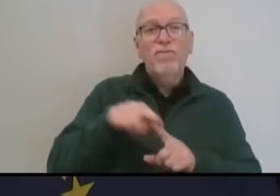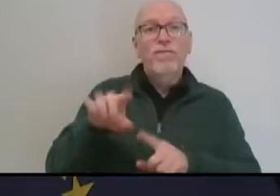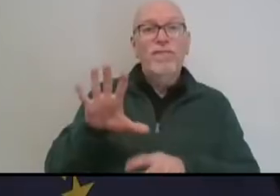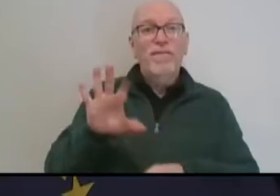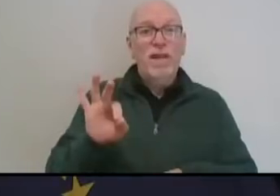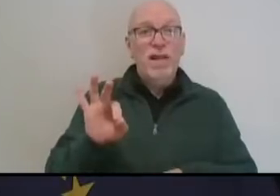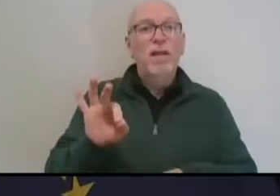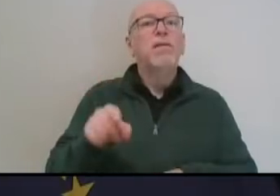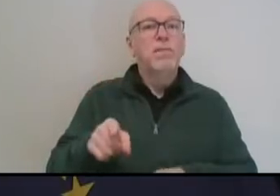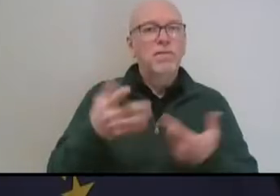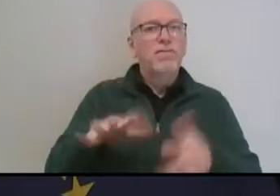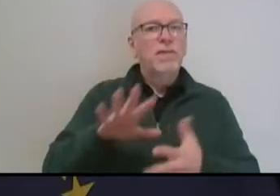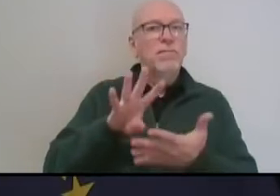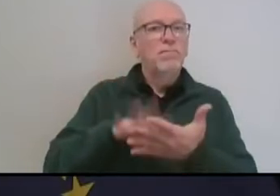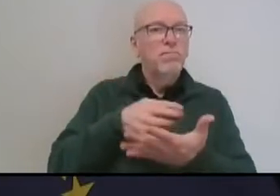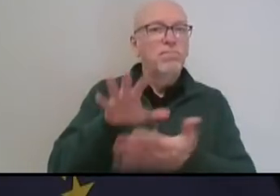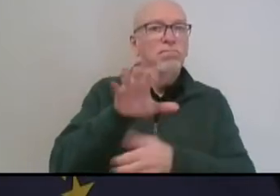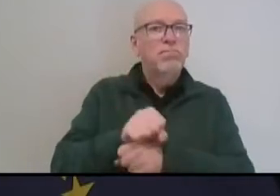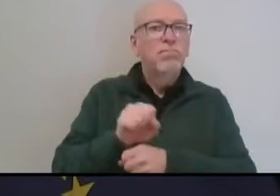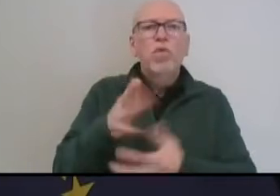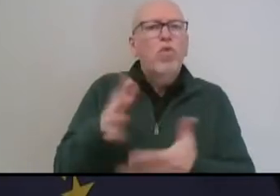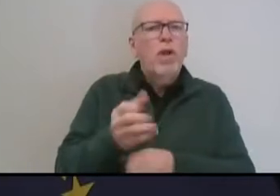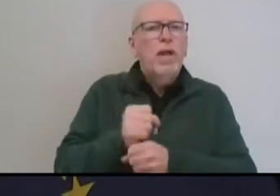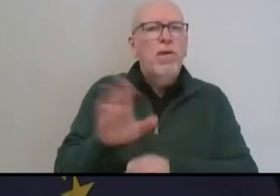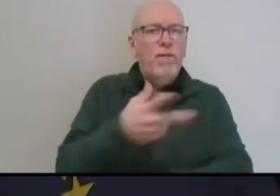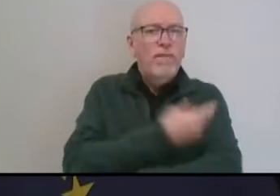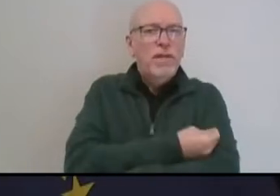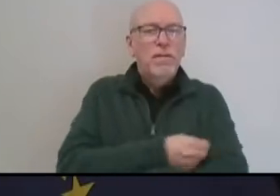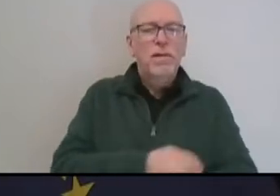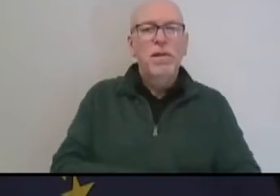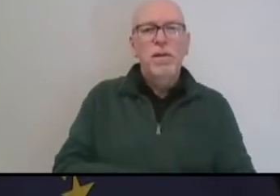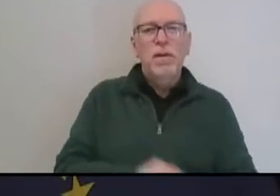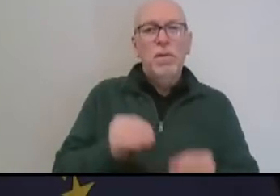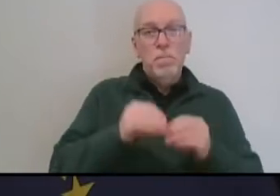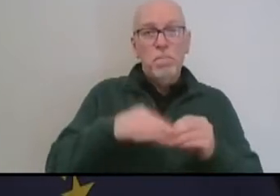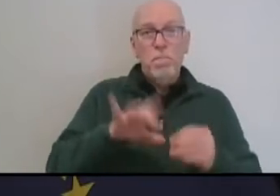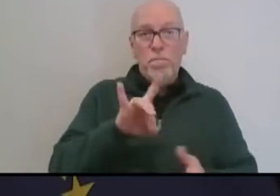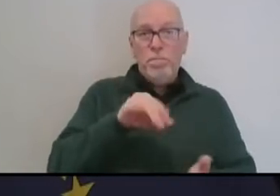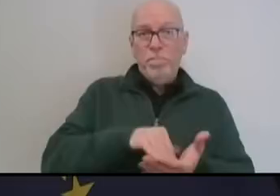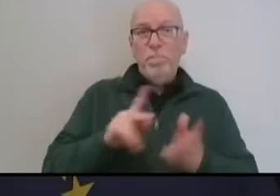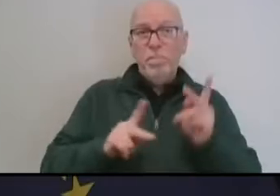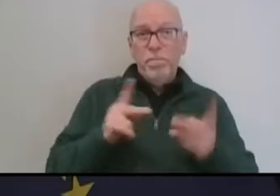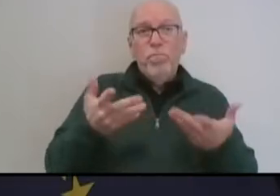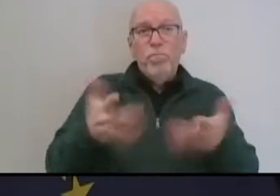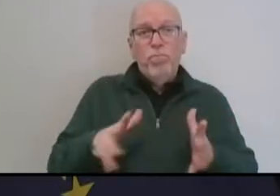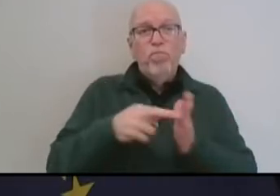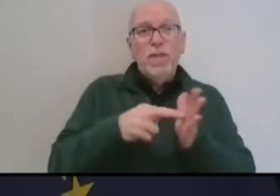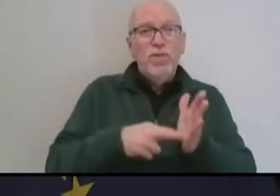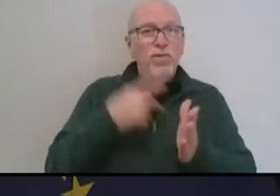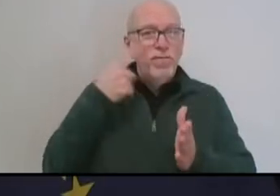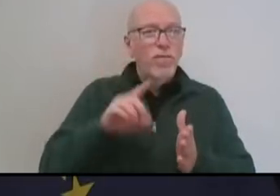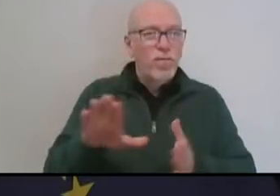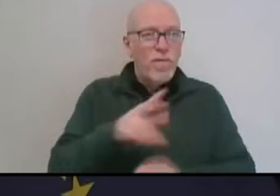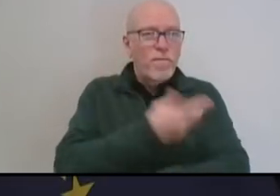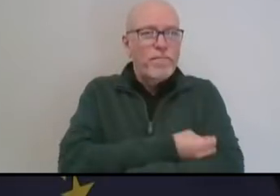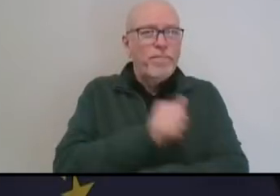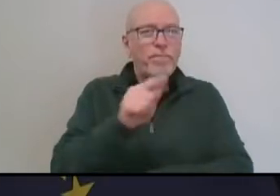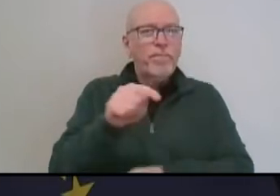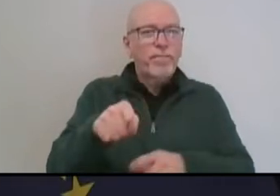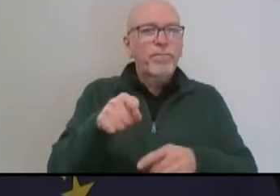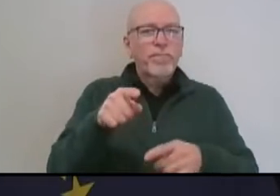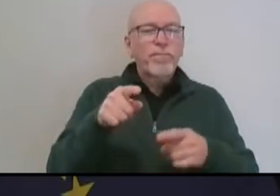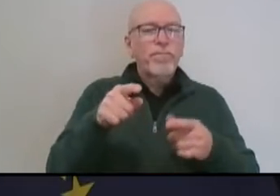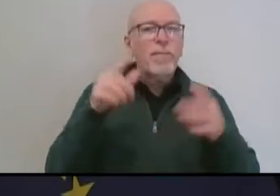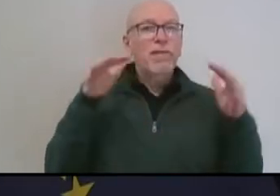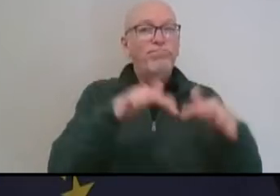59 have scheduled or received a vaccine. More than 8,000 people have already registered to receive a vaccine at the mass vaccination